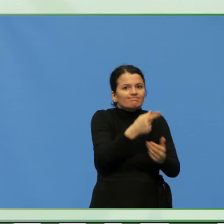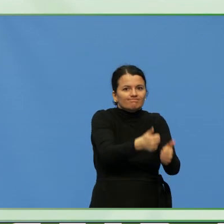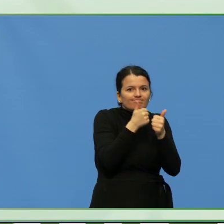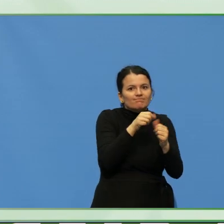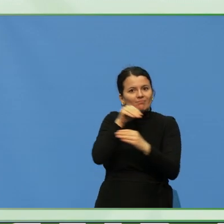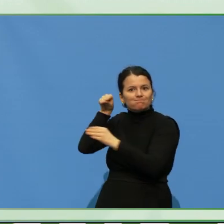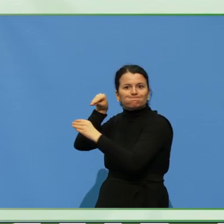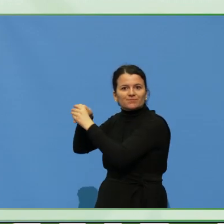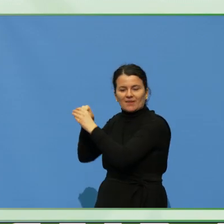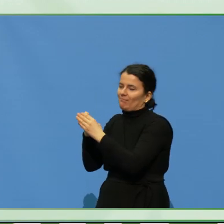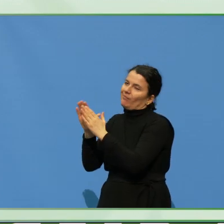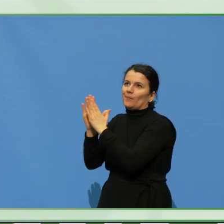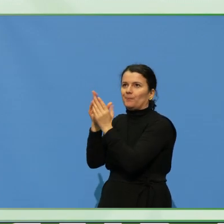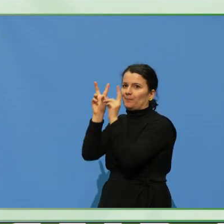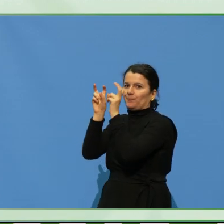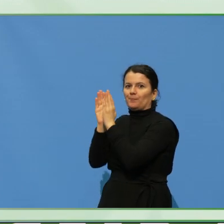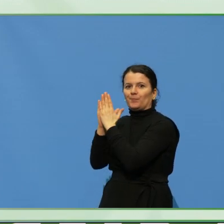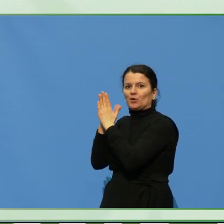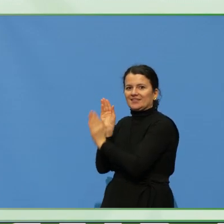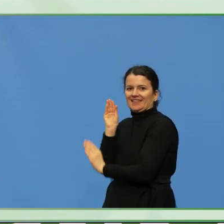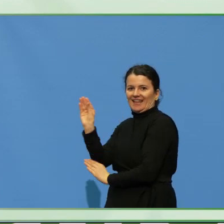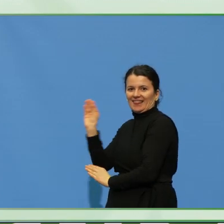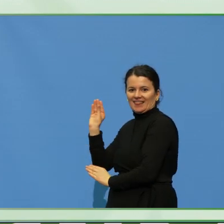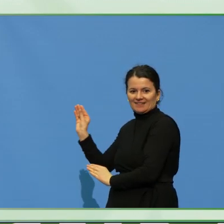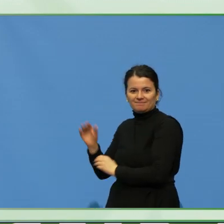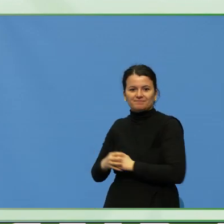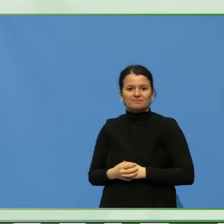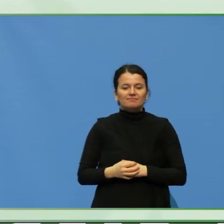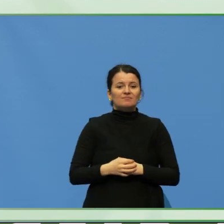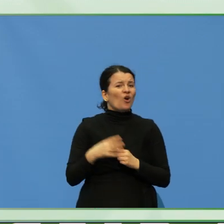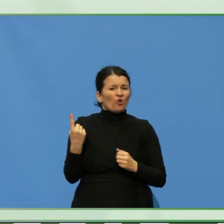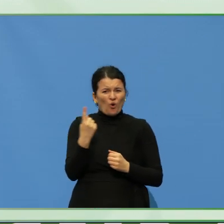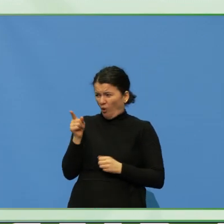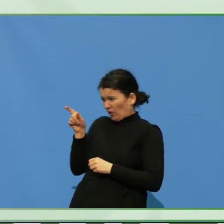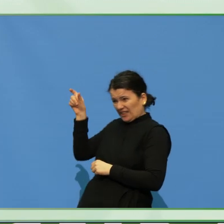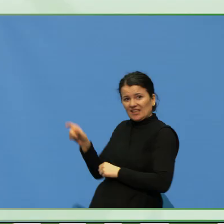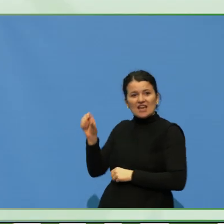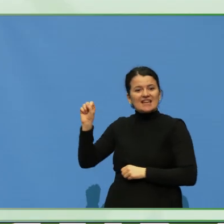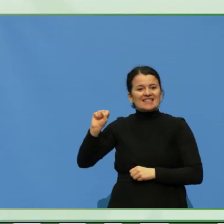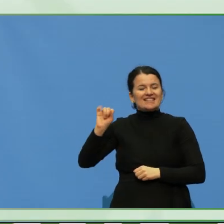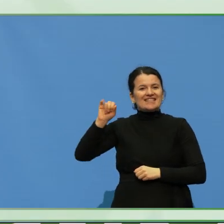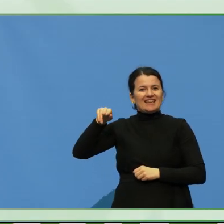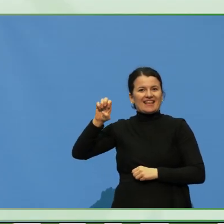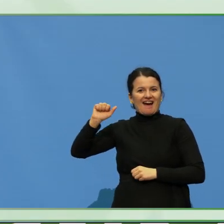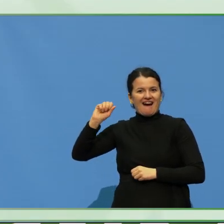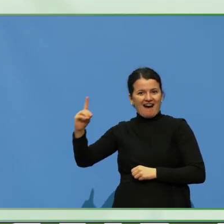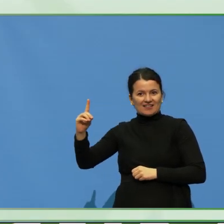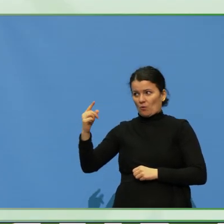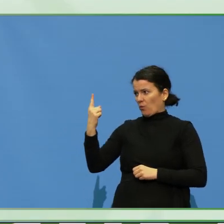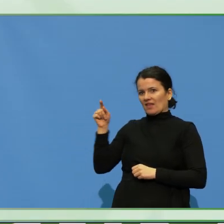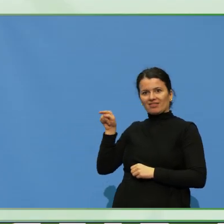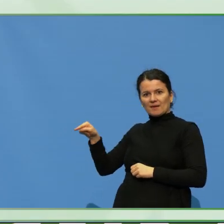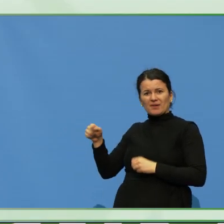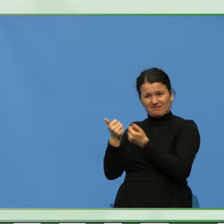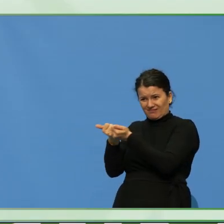just Sinead Burke, but disabled people? And so it's been a long journey